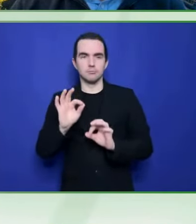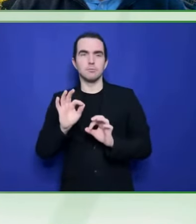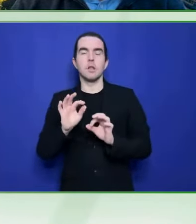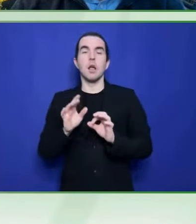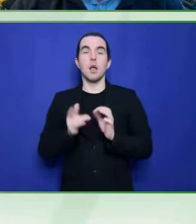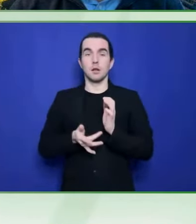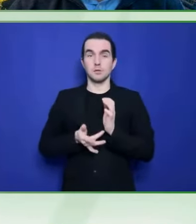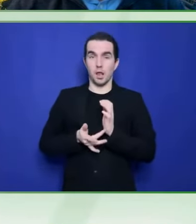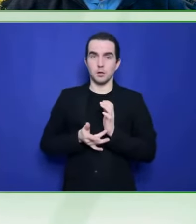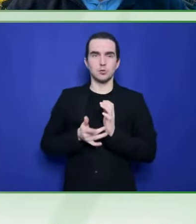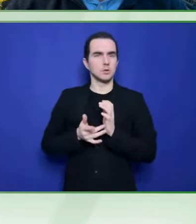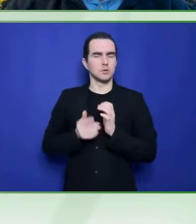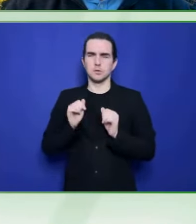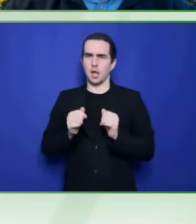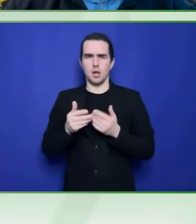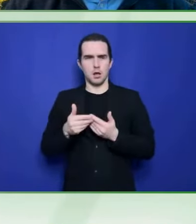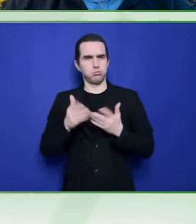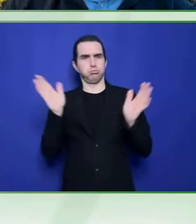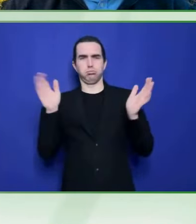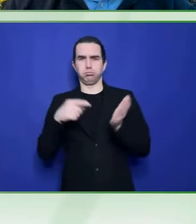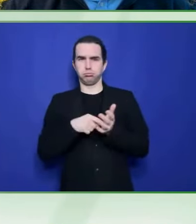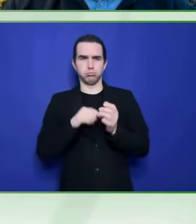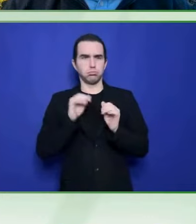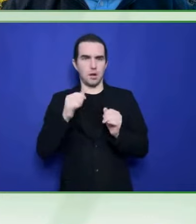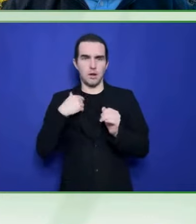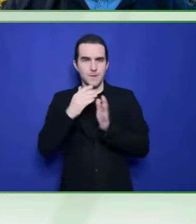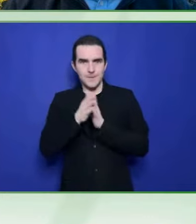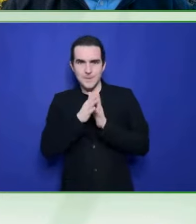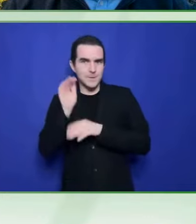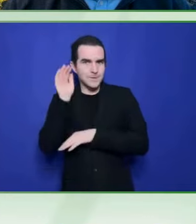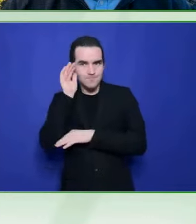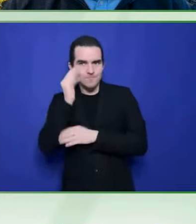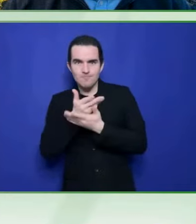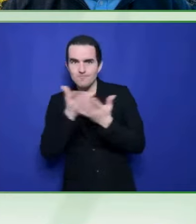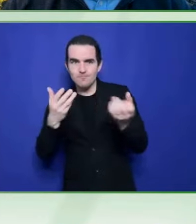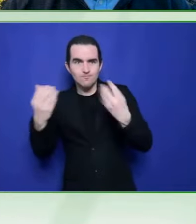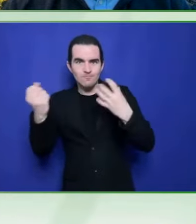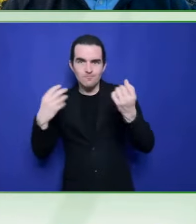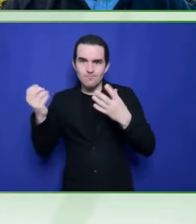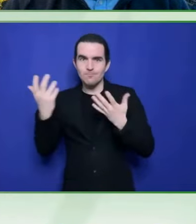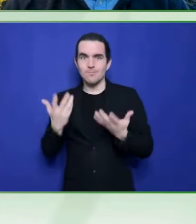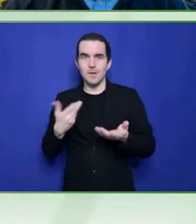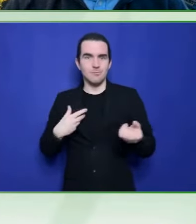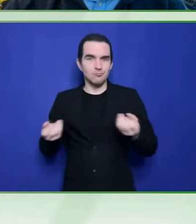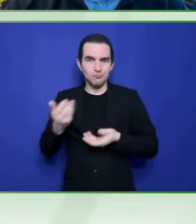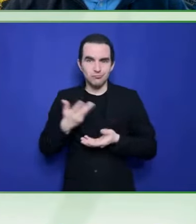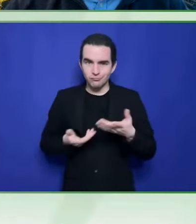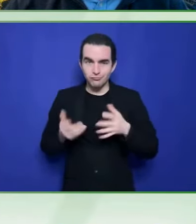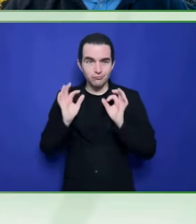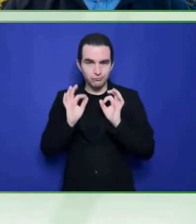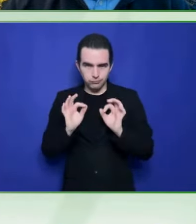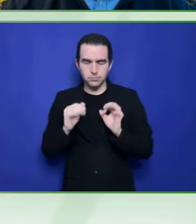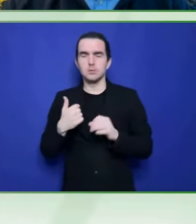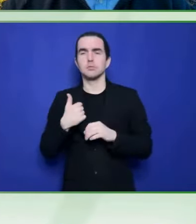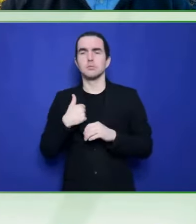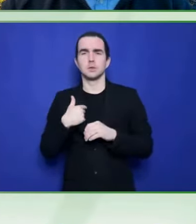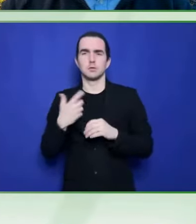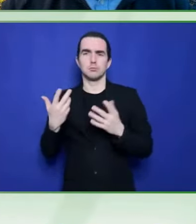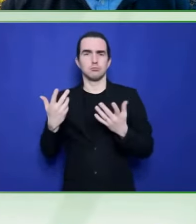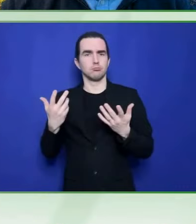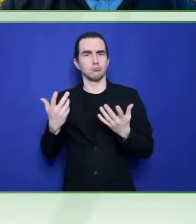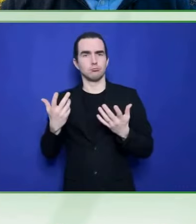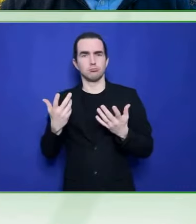Next slide. But before I end, there's just one more trend that I'm seeing from those more enlightened public